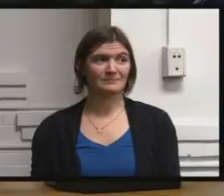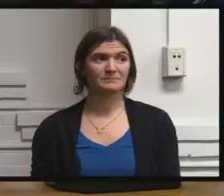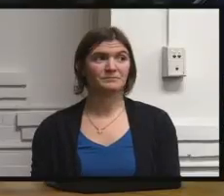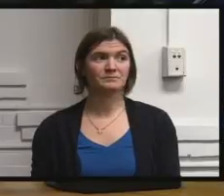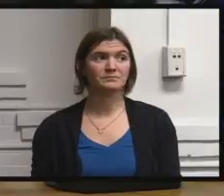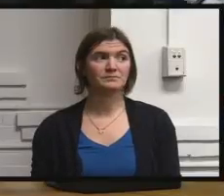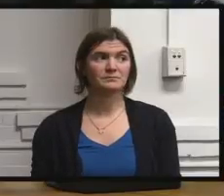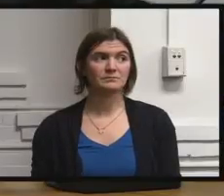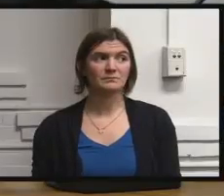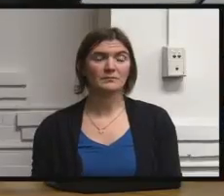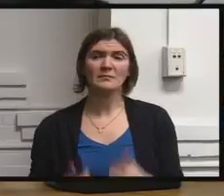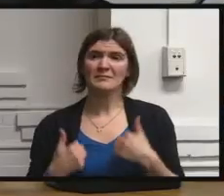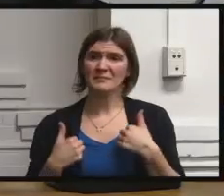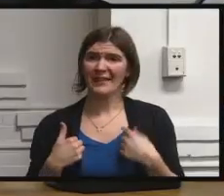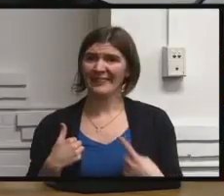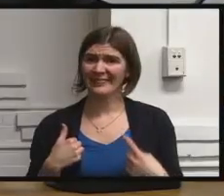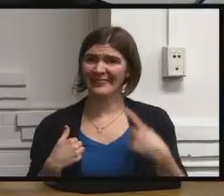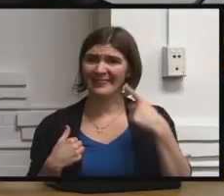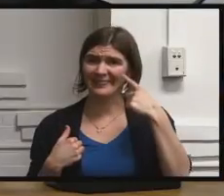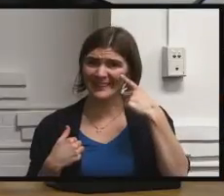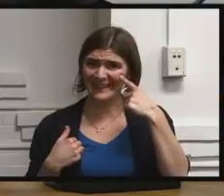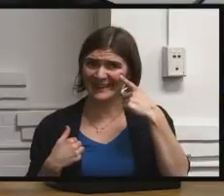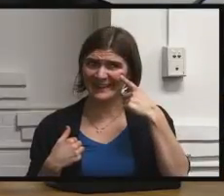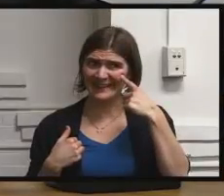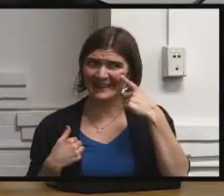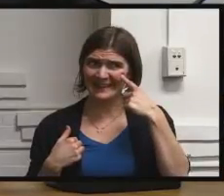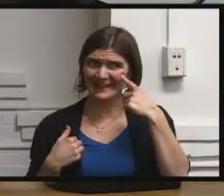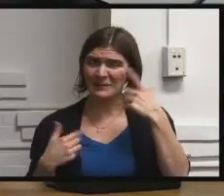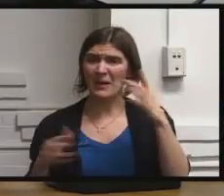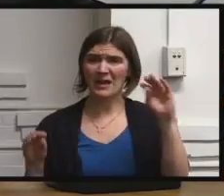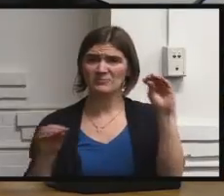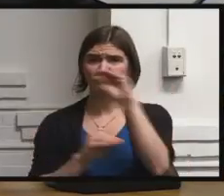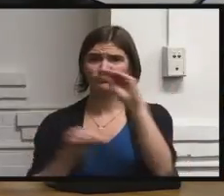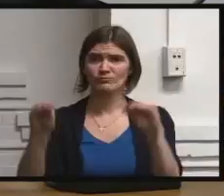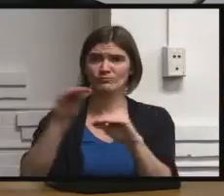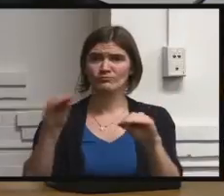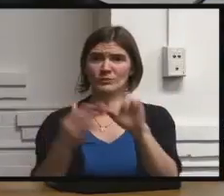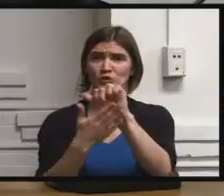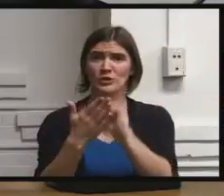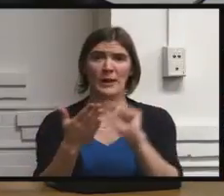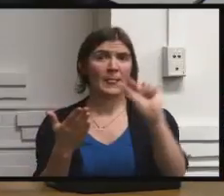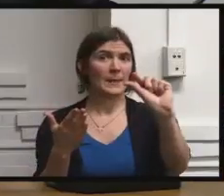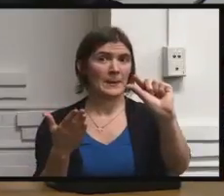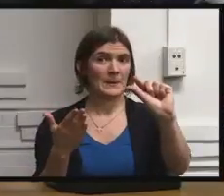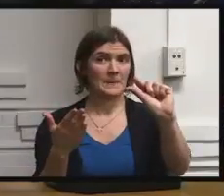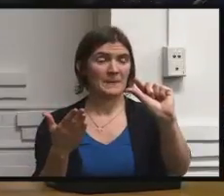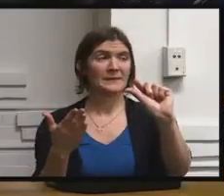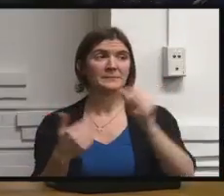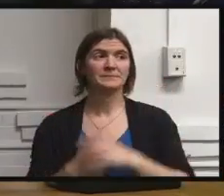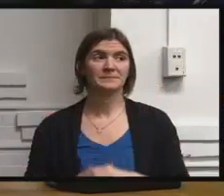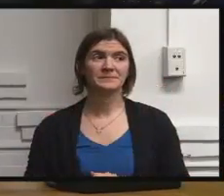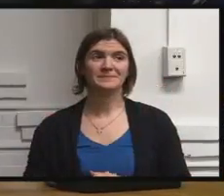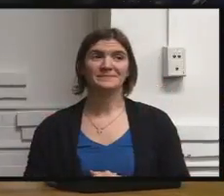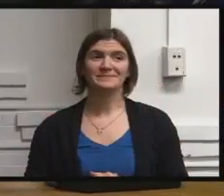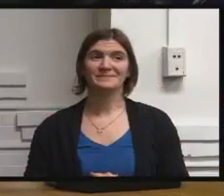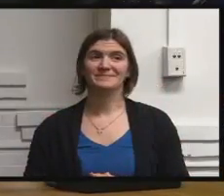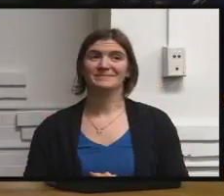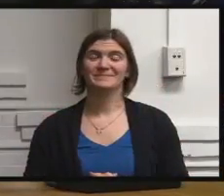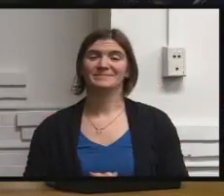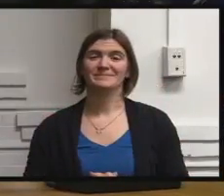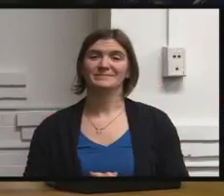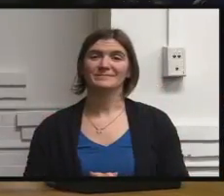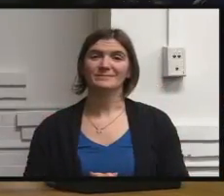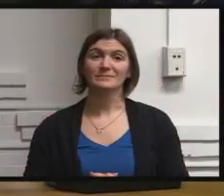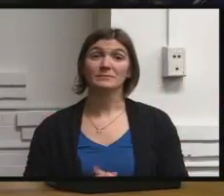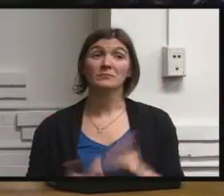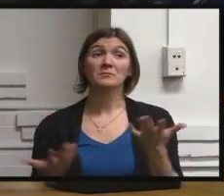I believe that we may make a change to the order of the agenda if